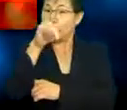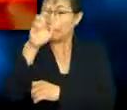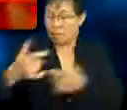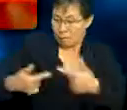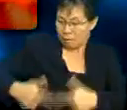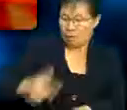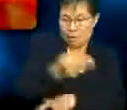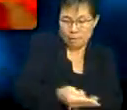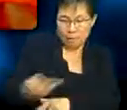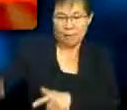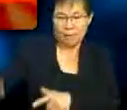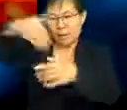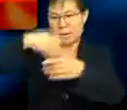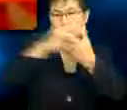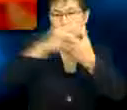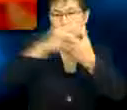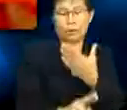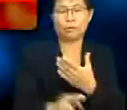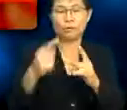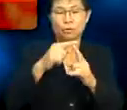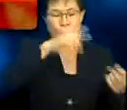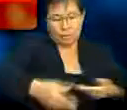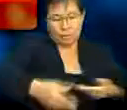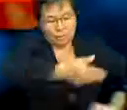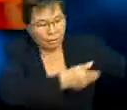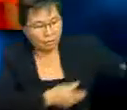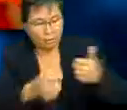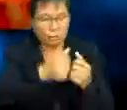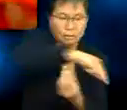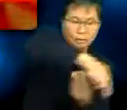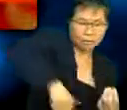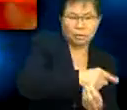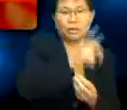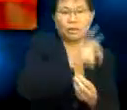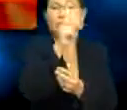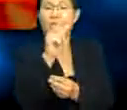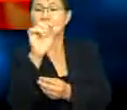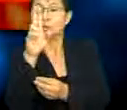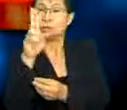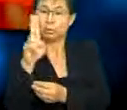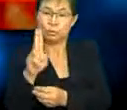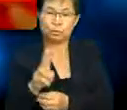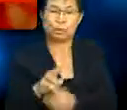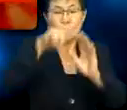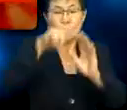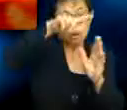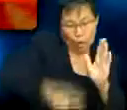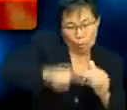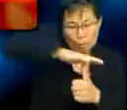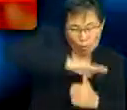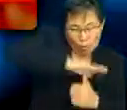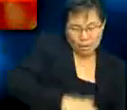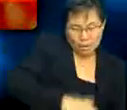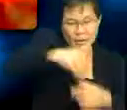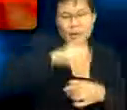A capillary allows materials in the blood to be exchanged with surrounding tissue. The